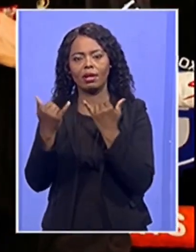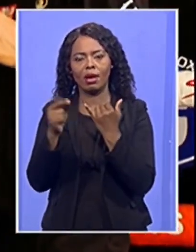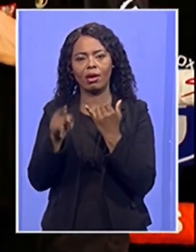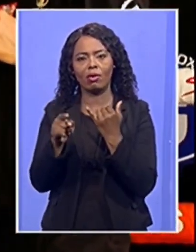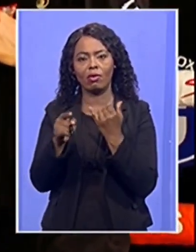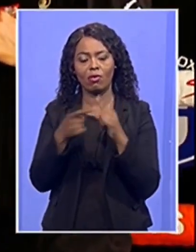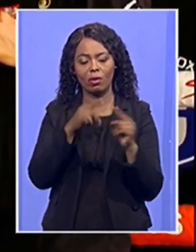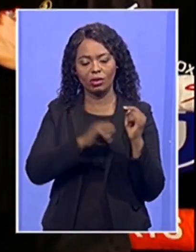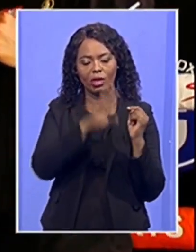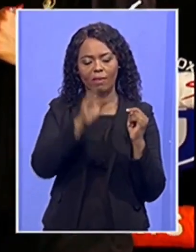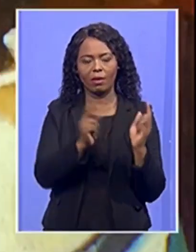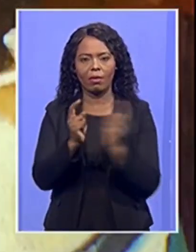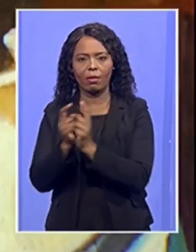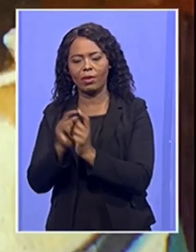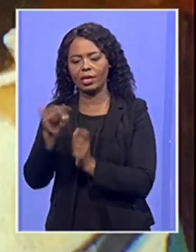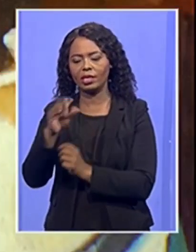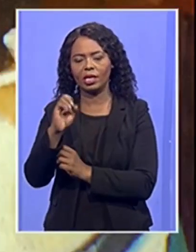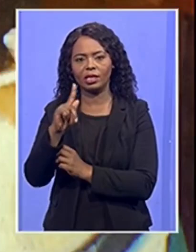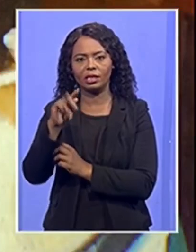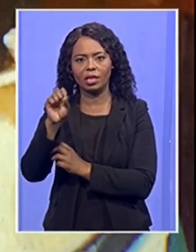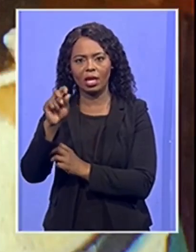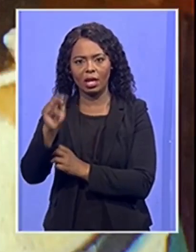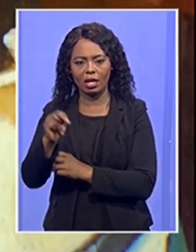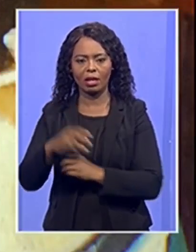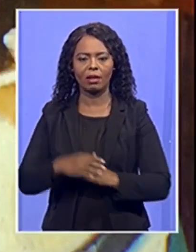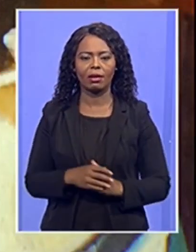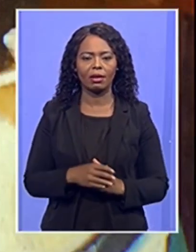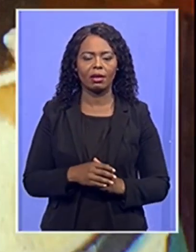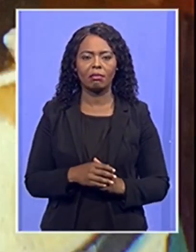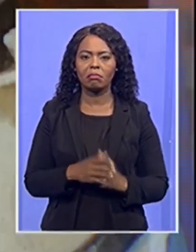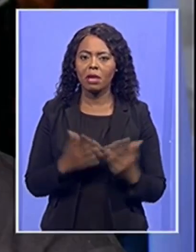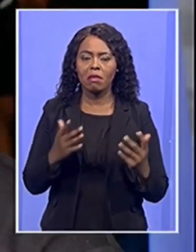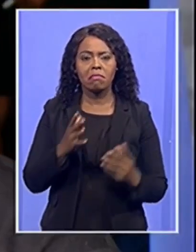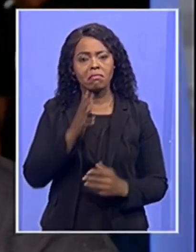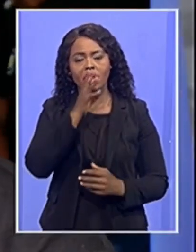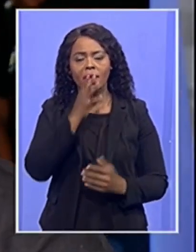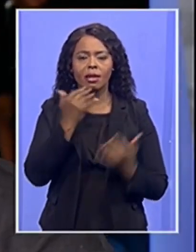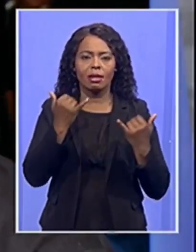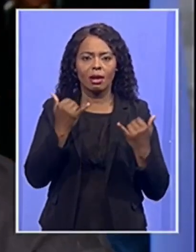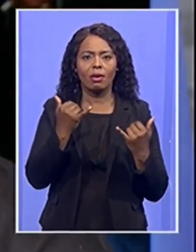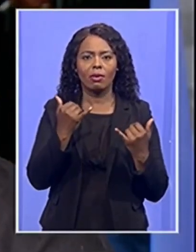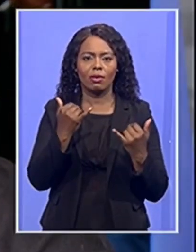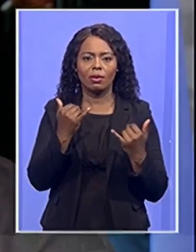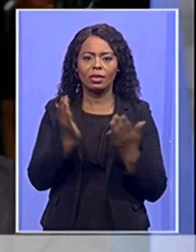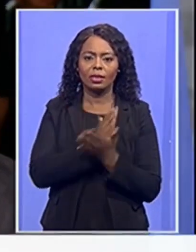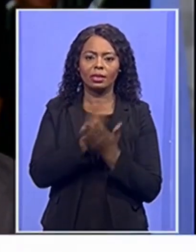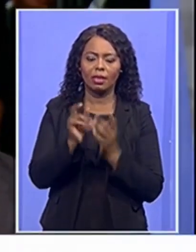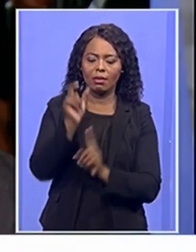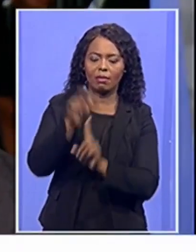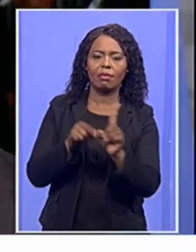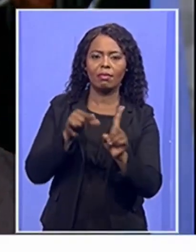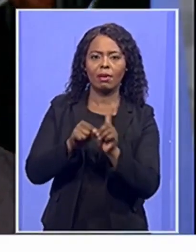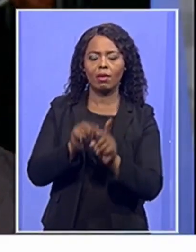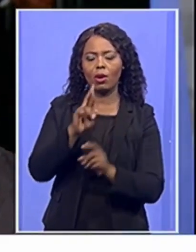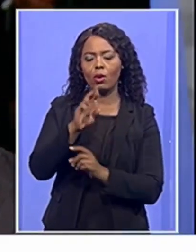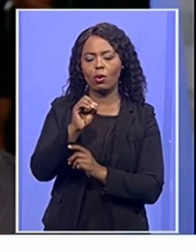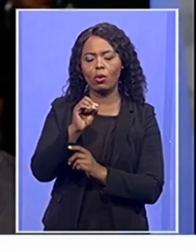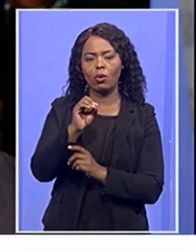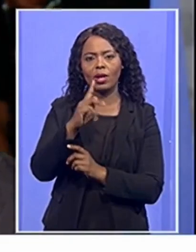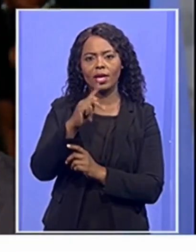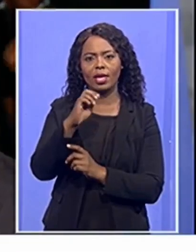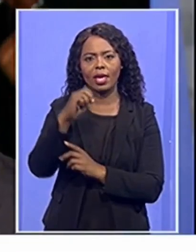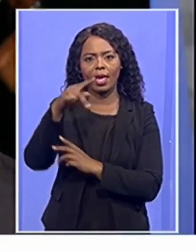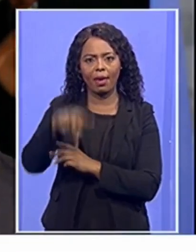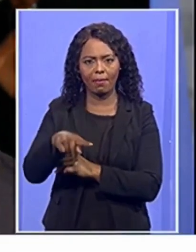sa boimahare le Jackson Captain. Esizingeni kakhulu baningi. O re e mong wa sebapadi sa hae e leng Ruke o sa lokela